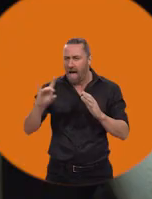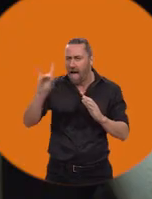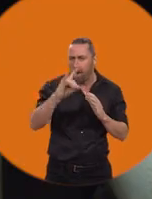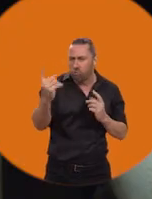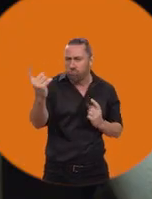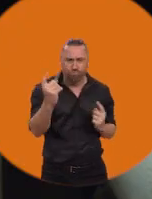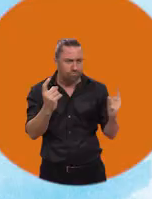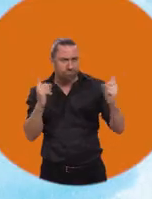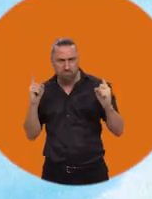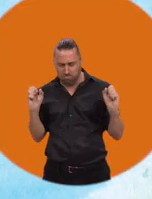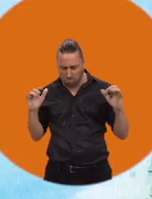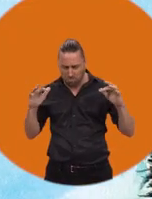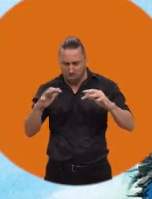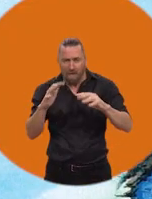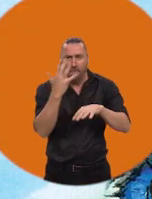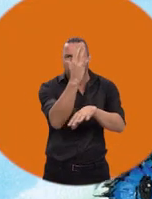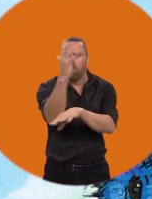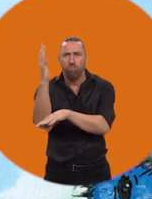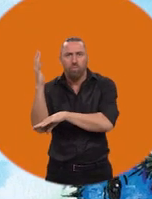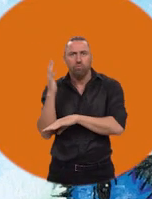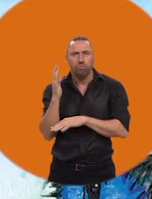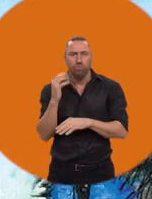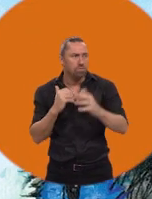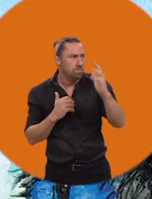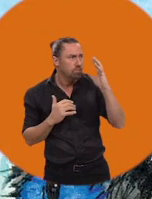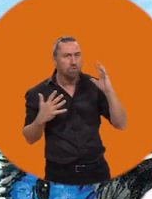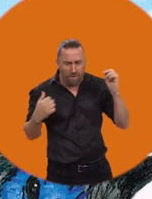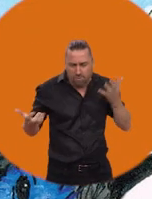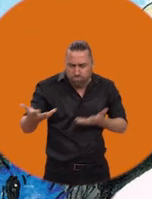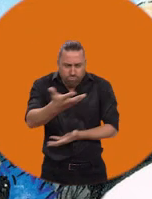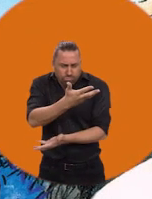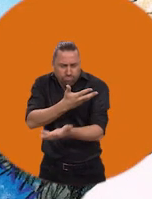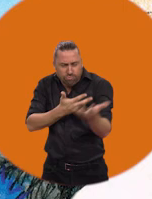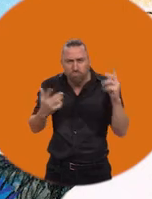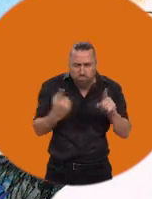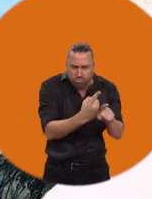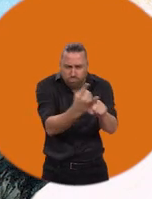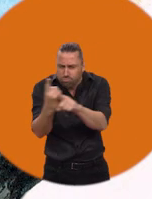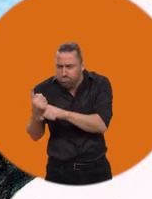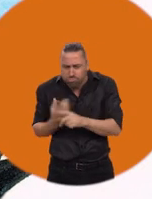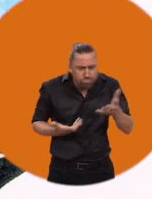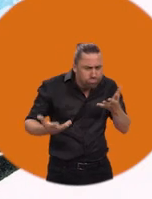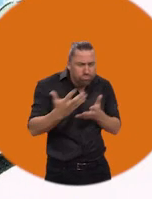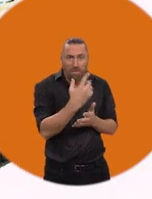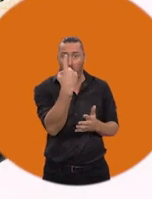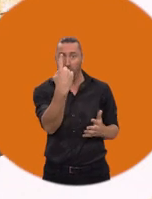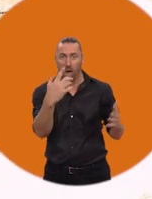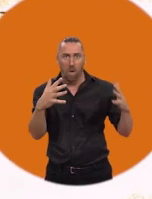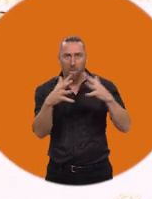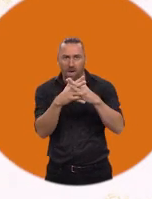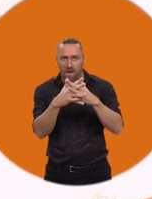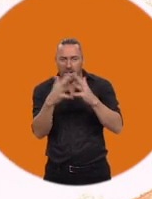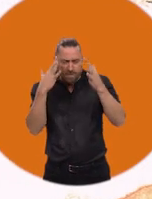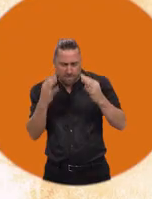is told. A meeting was held that went on for a week to decide who amongst them was the most